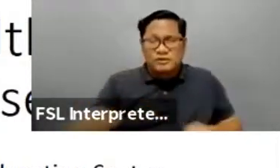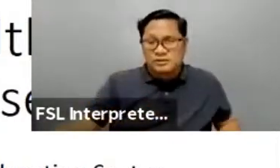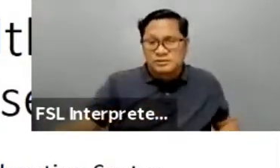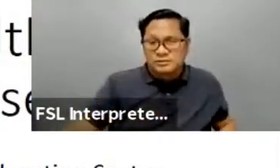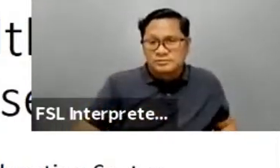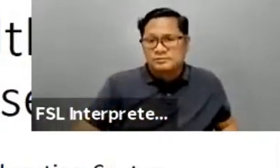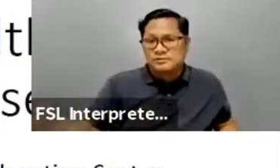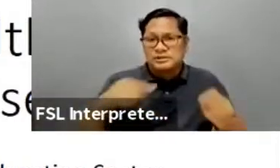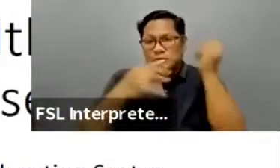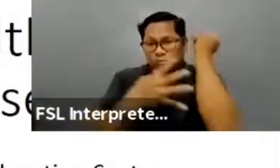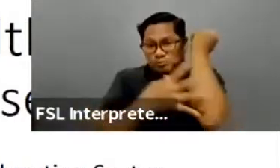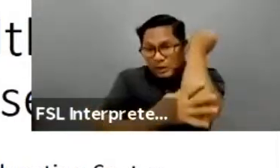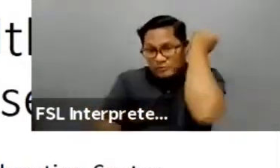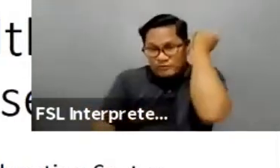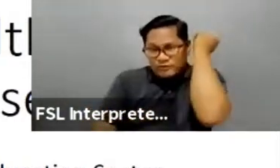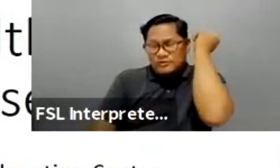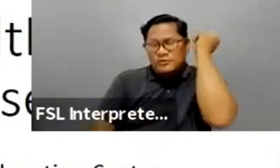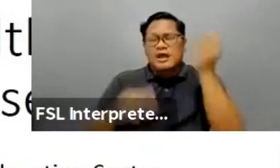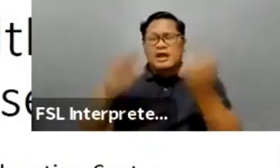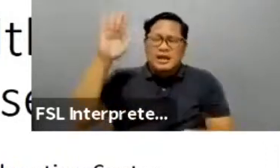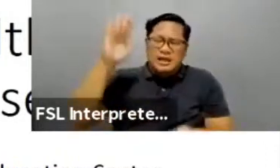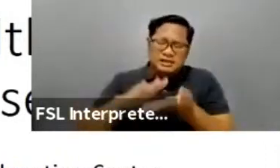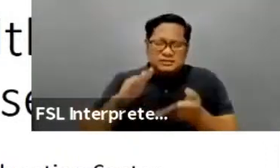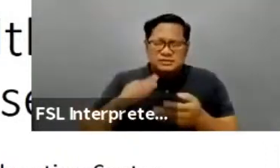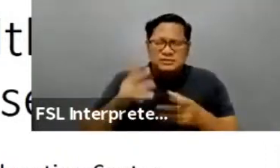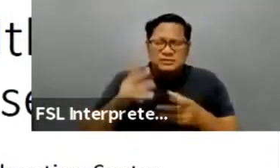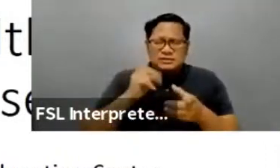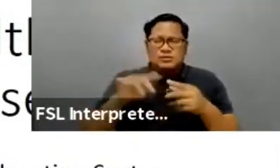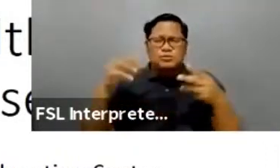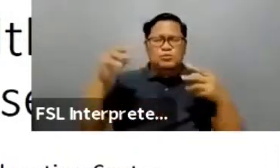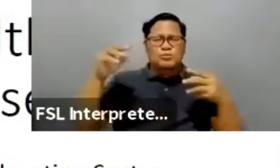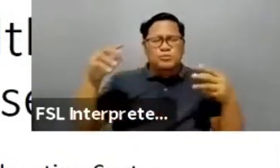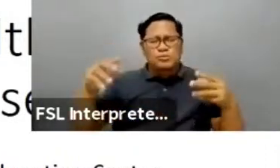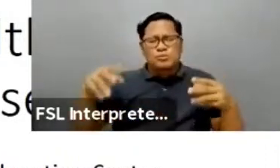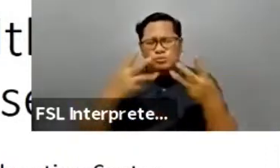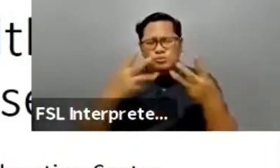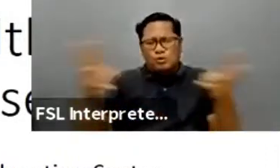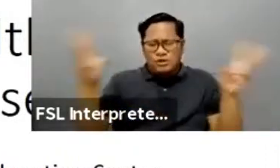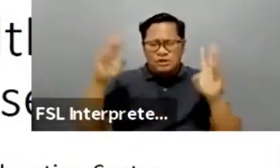poverty, alleviation, and of course, war and conflict.